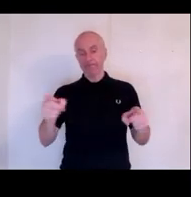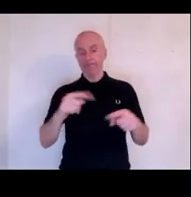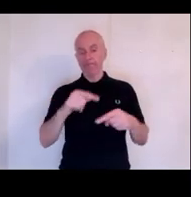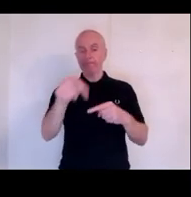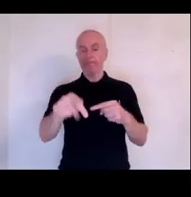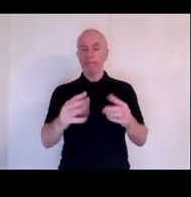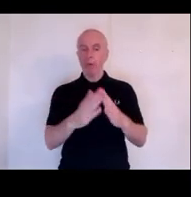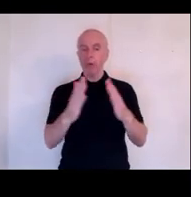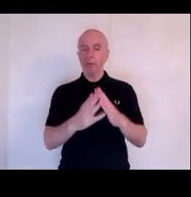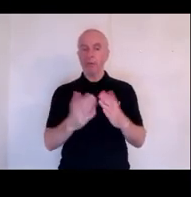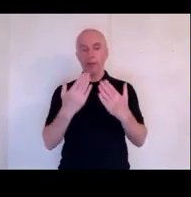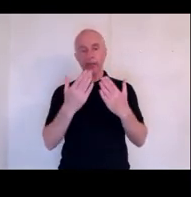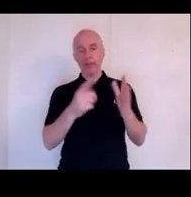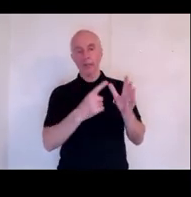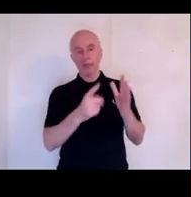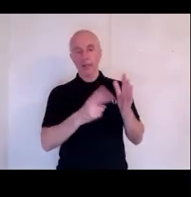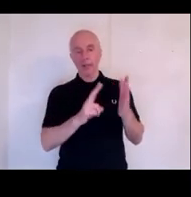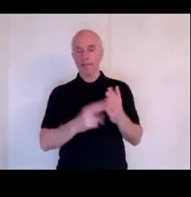Cheers, everyone.